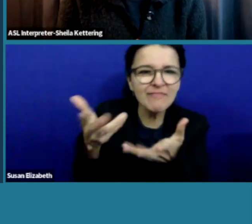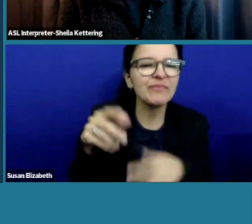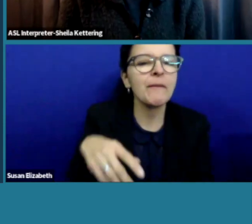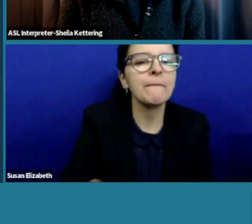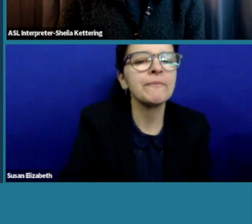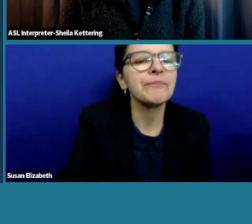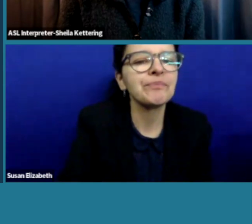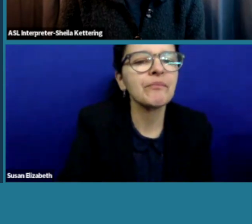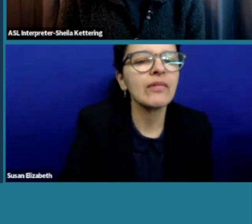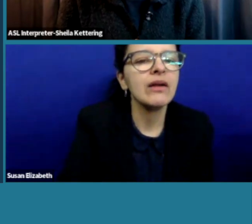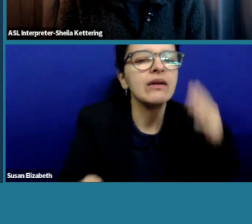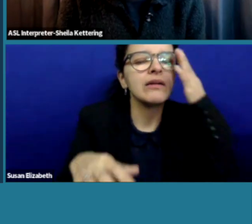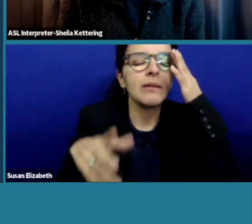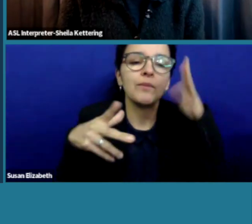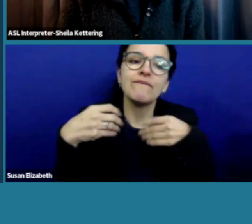And